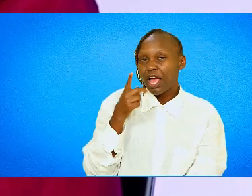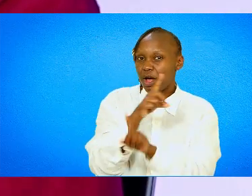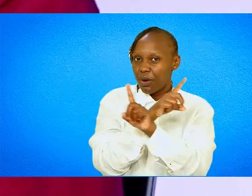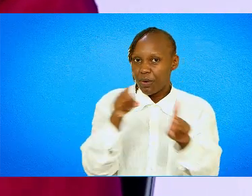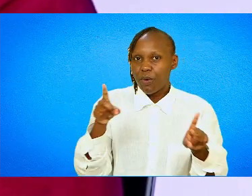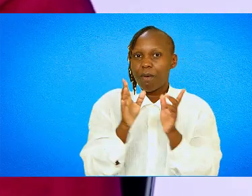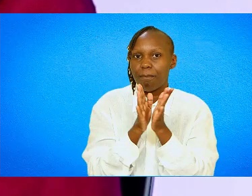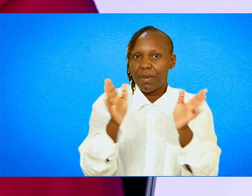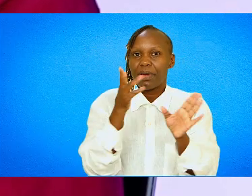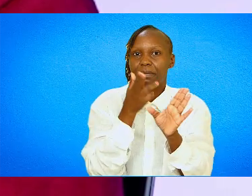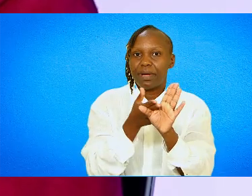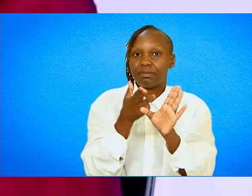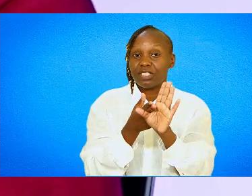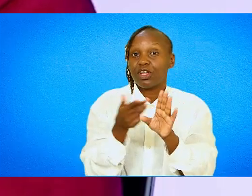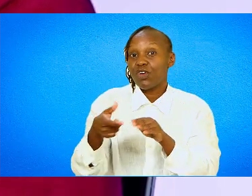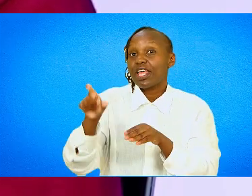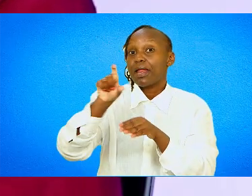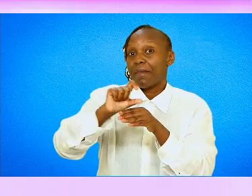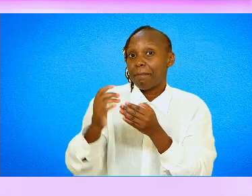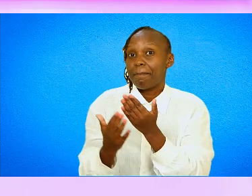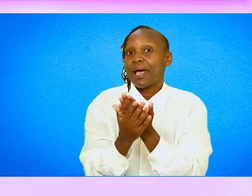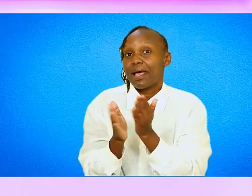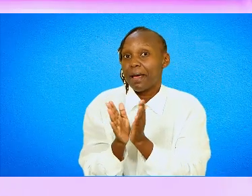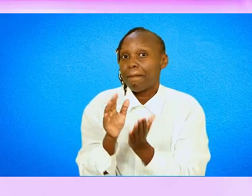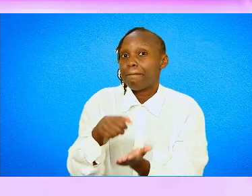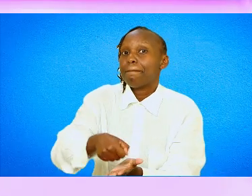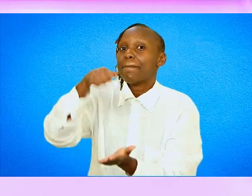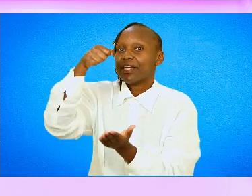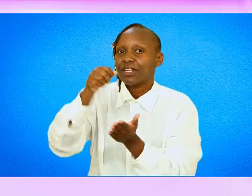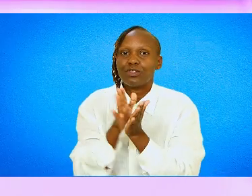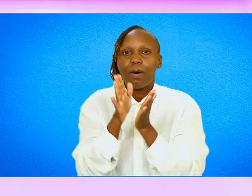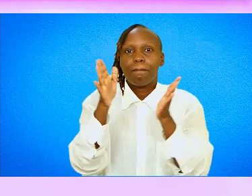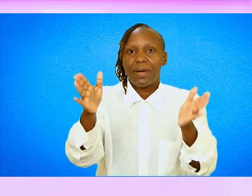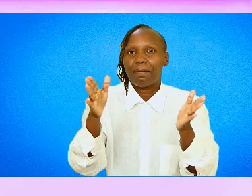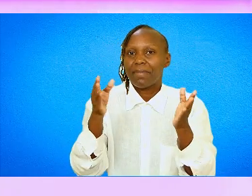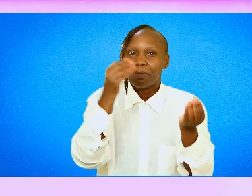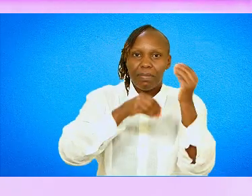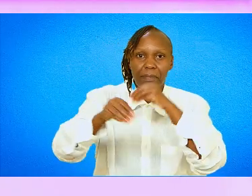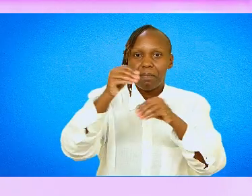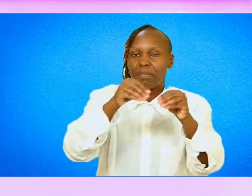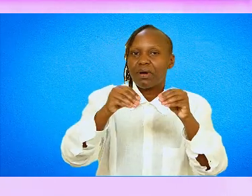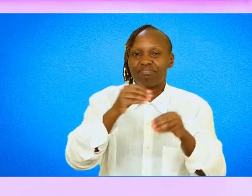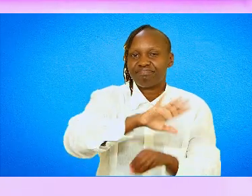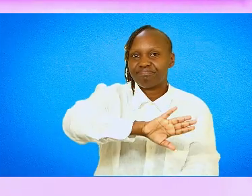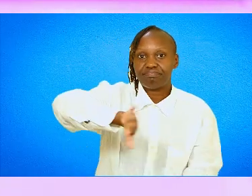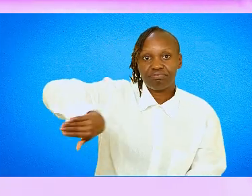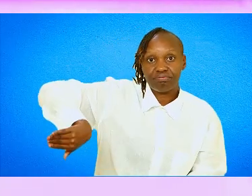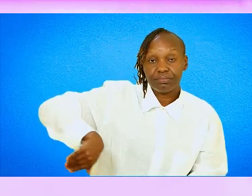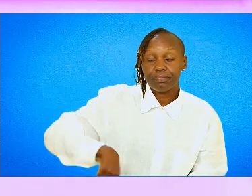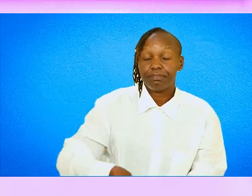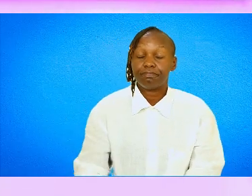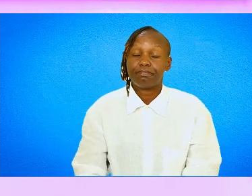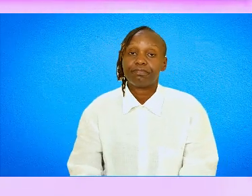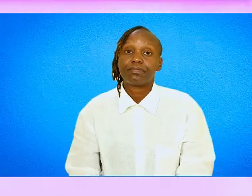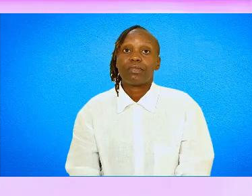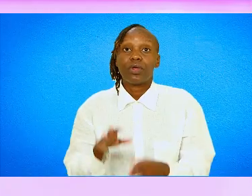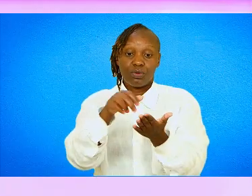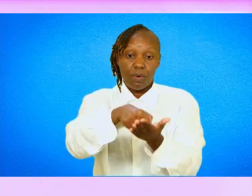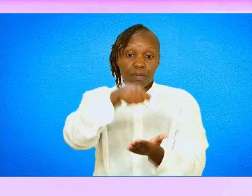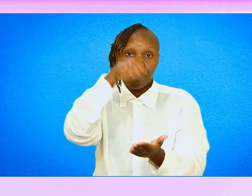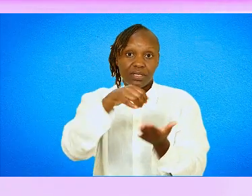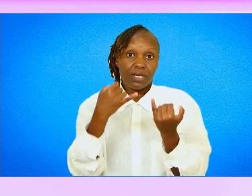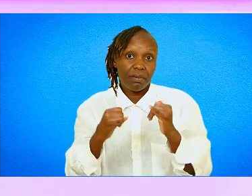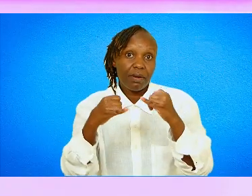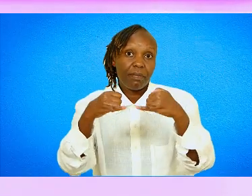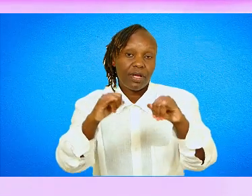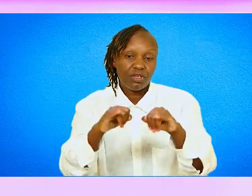public participation in supplementary budgets, so public input is often left out. After budget